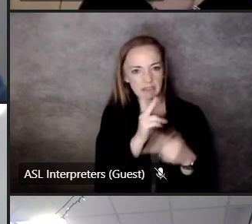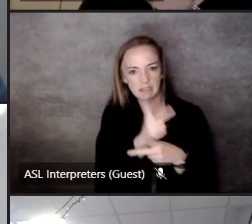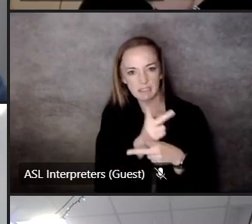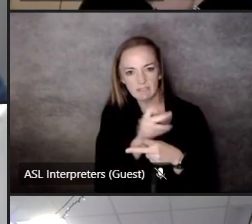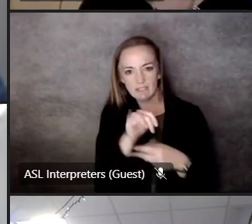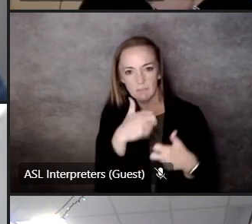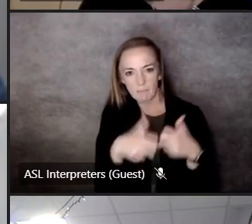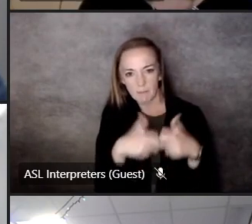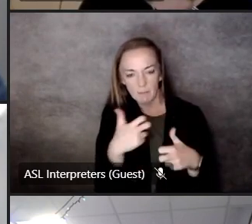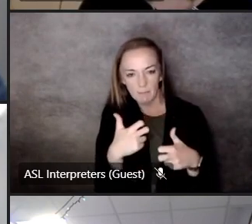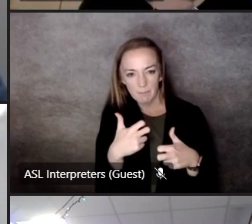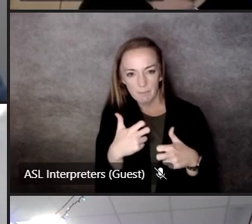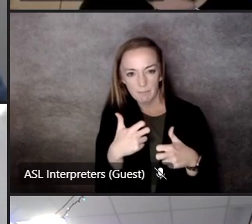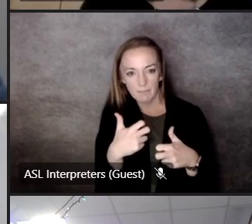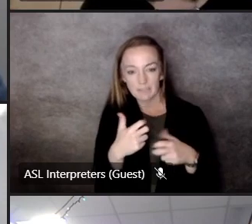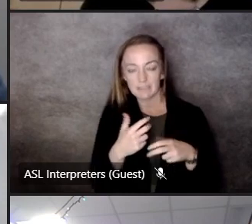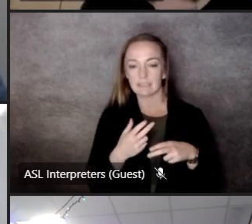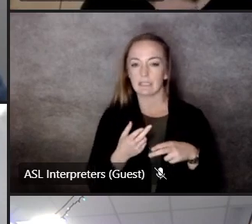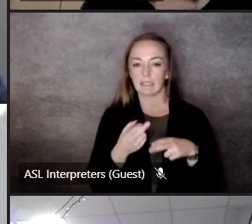just incrementally.